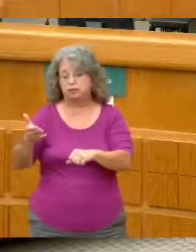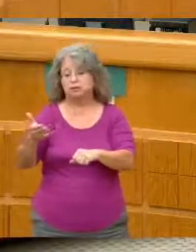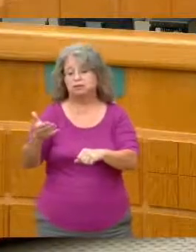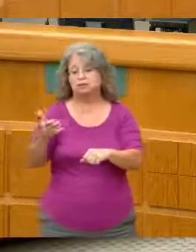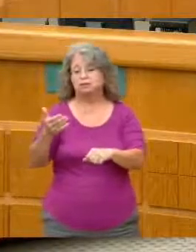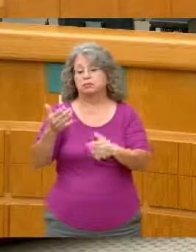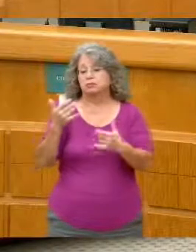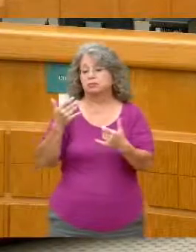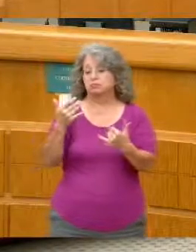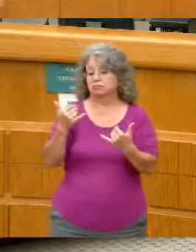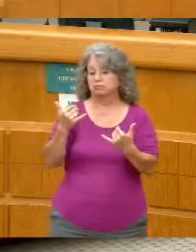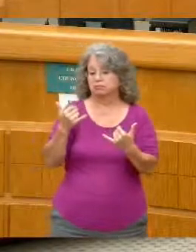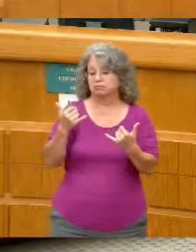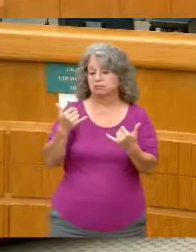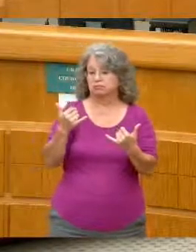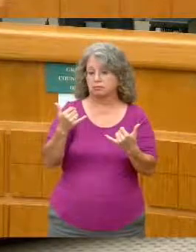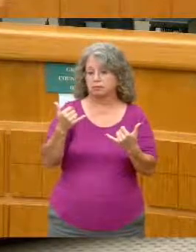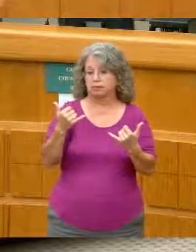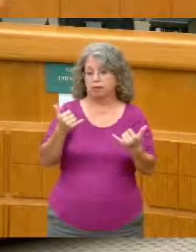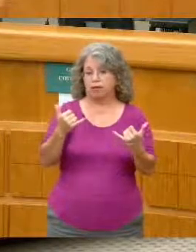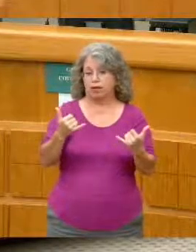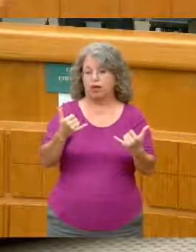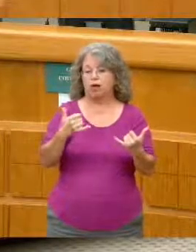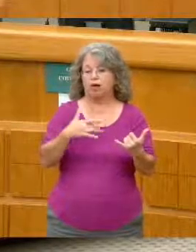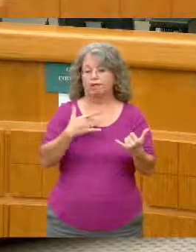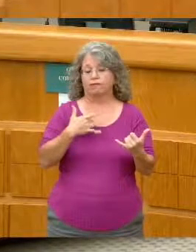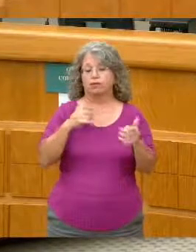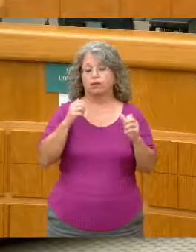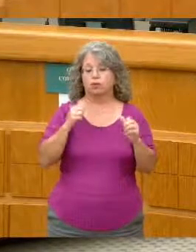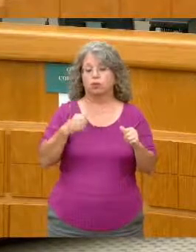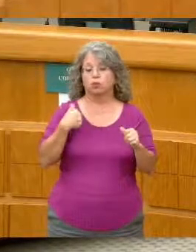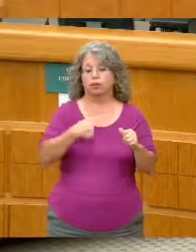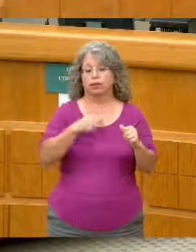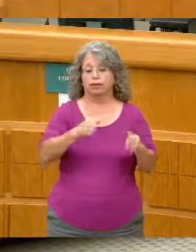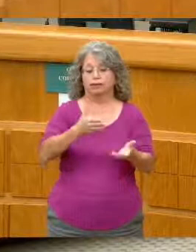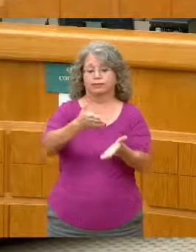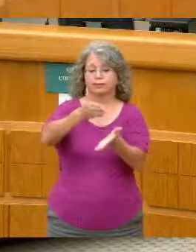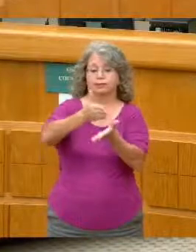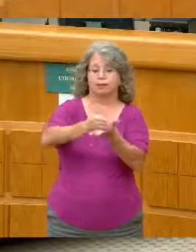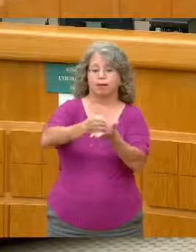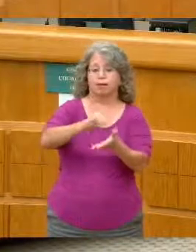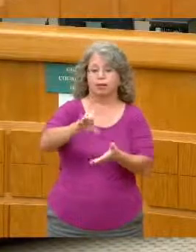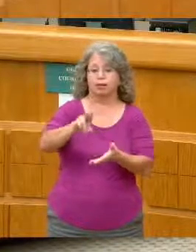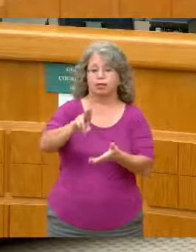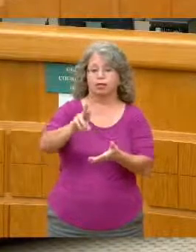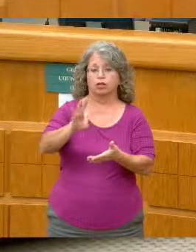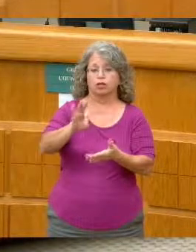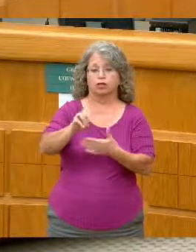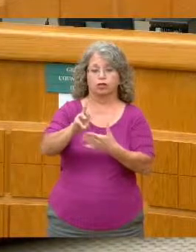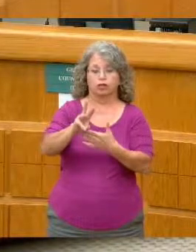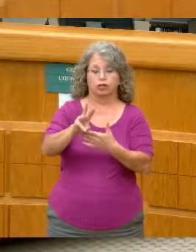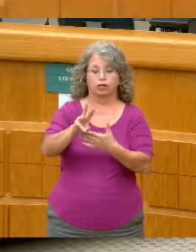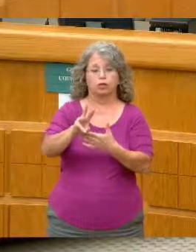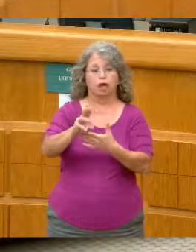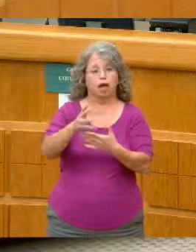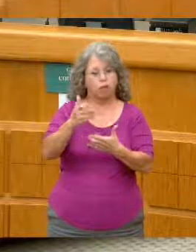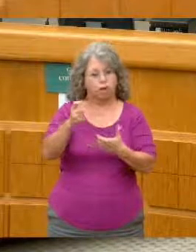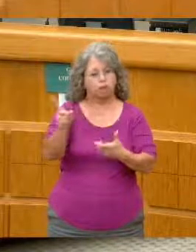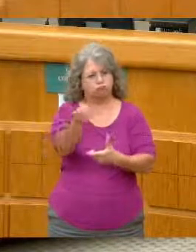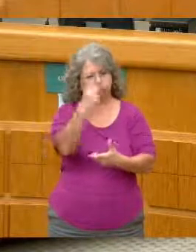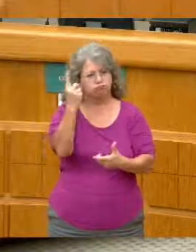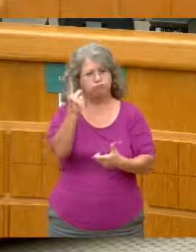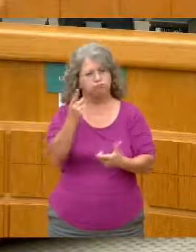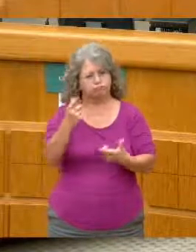we believe that we can now maintain the rescission of this curfew as a good protocol for Nueces